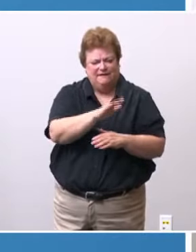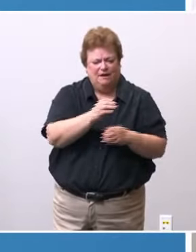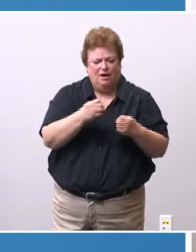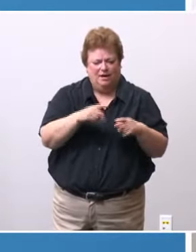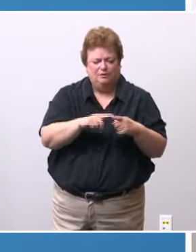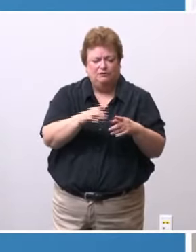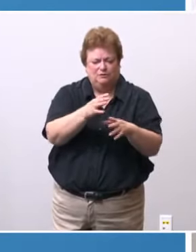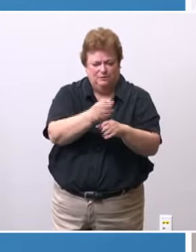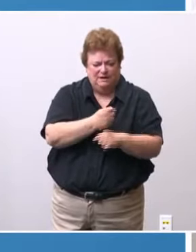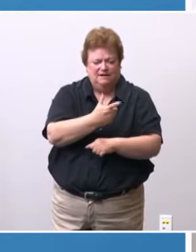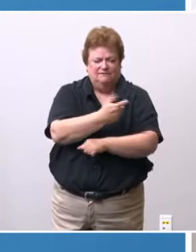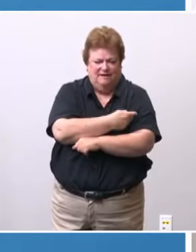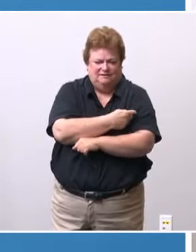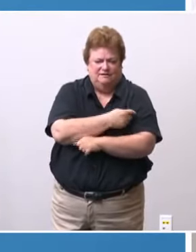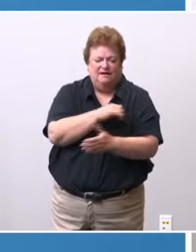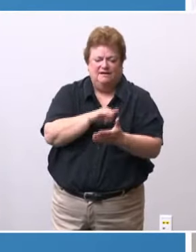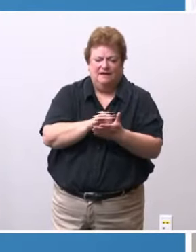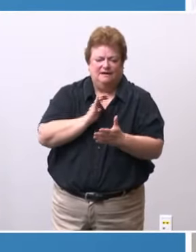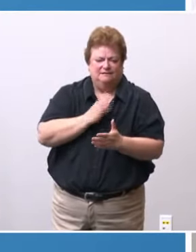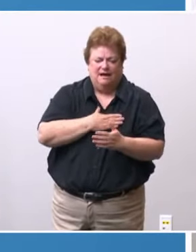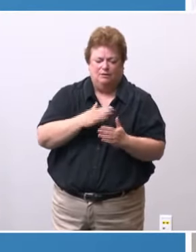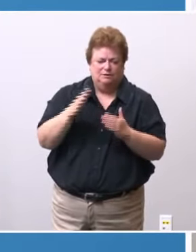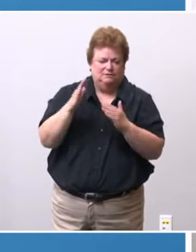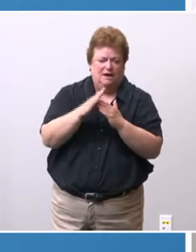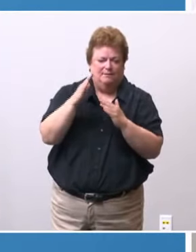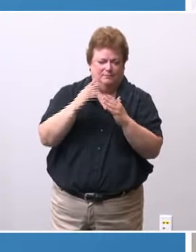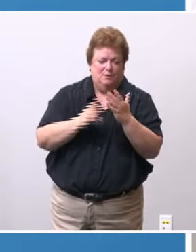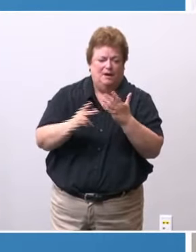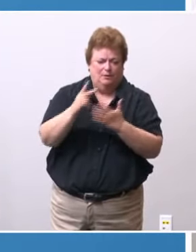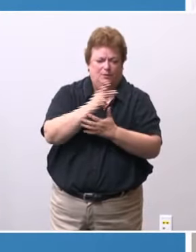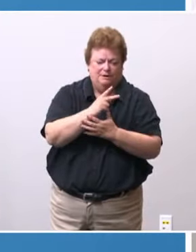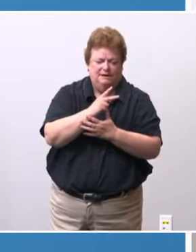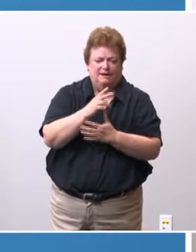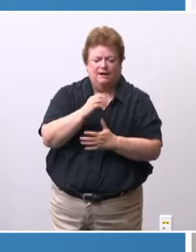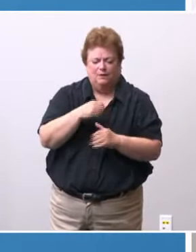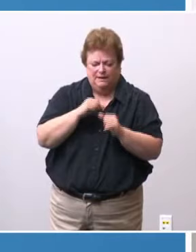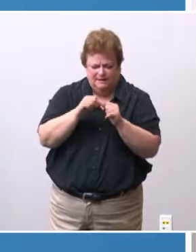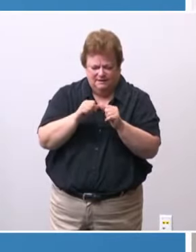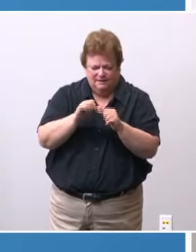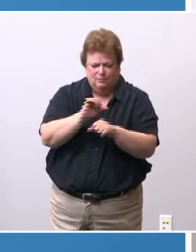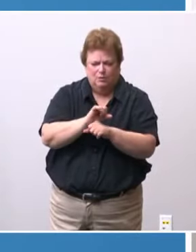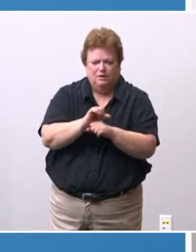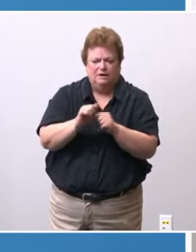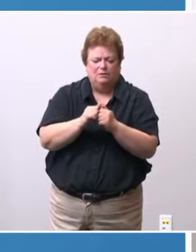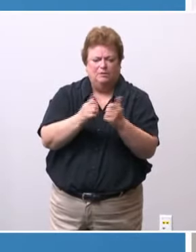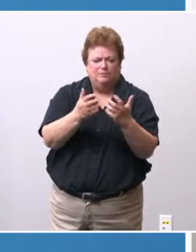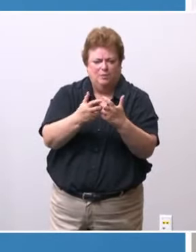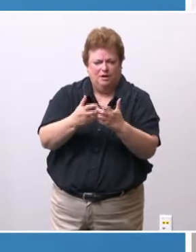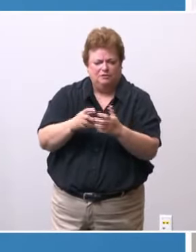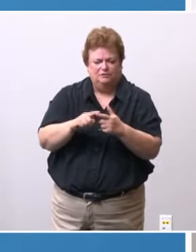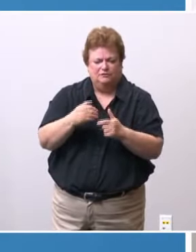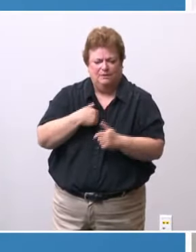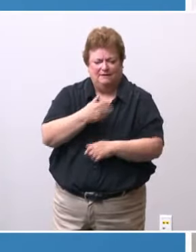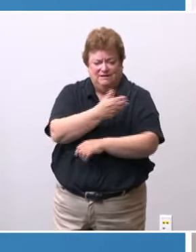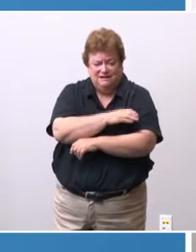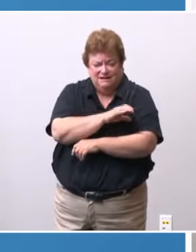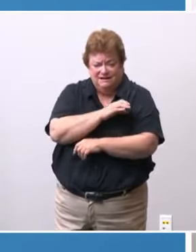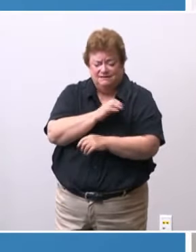receive vaccine remains a top priority for us. And we will keep working with partners to host clinics that